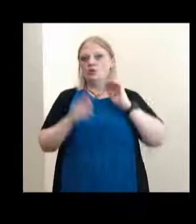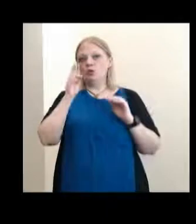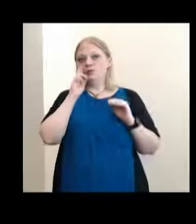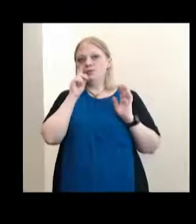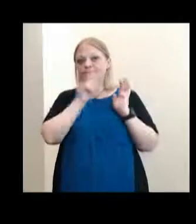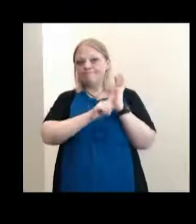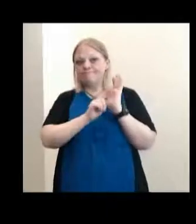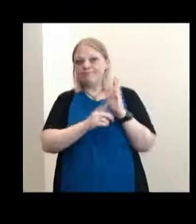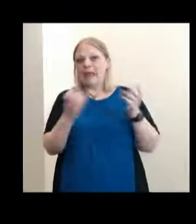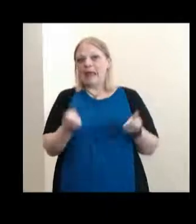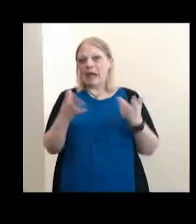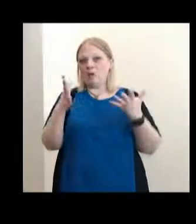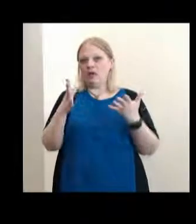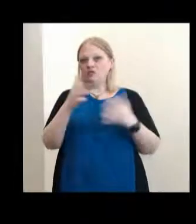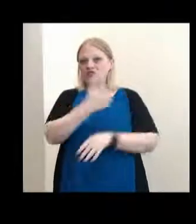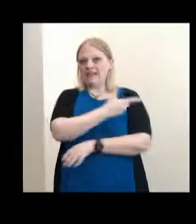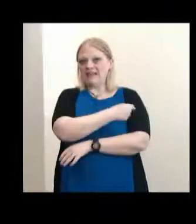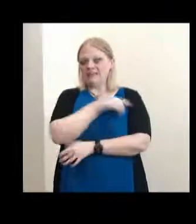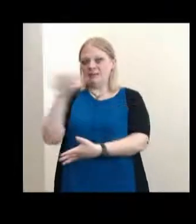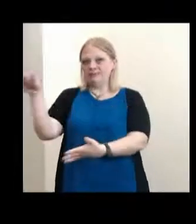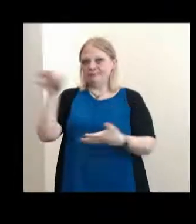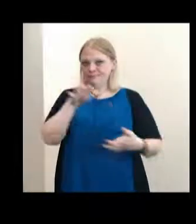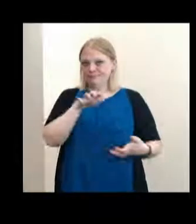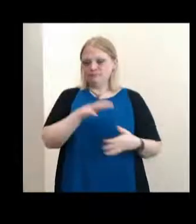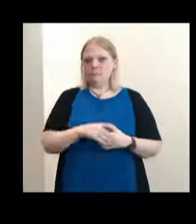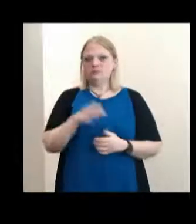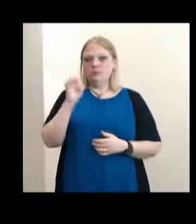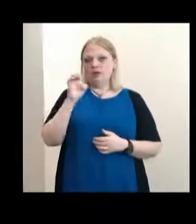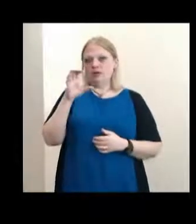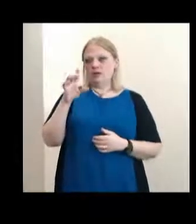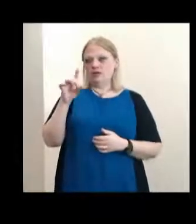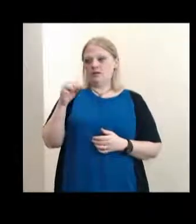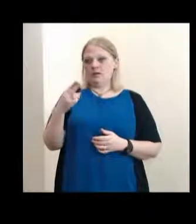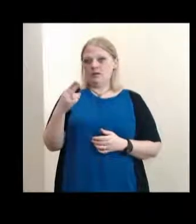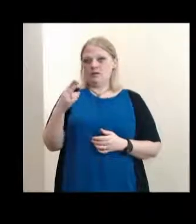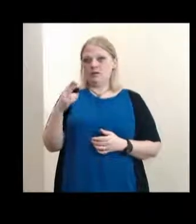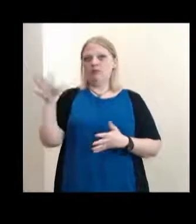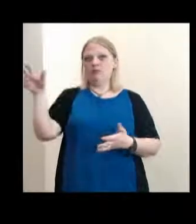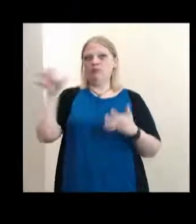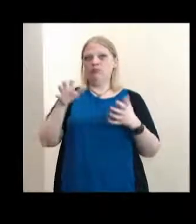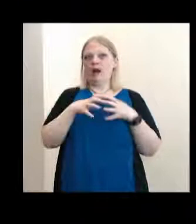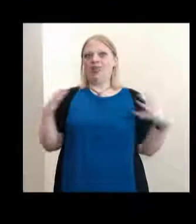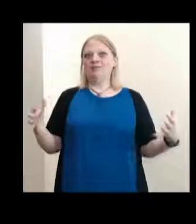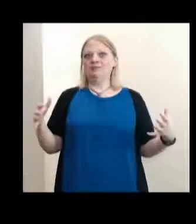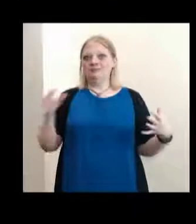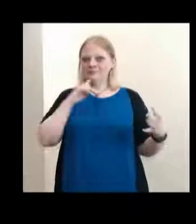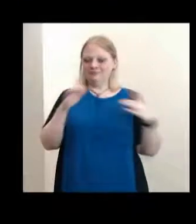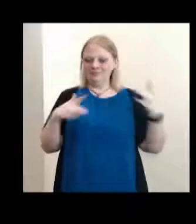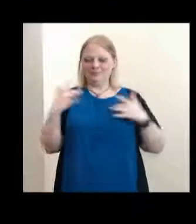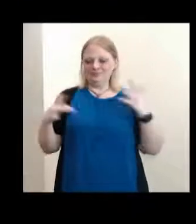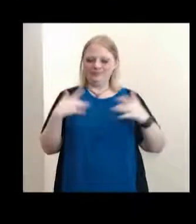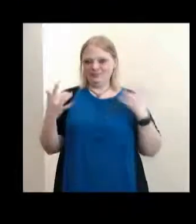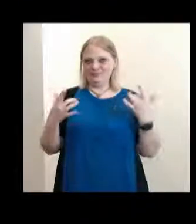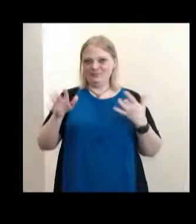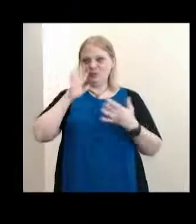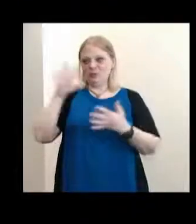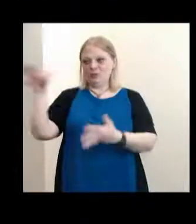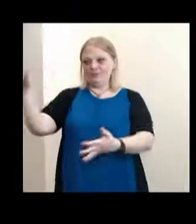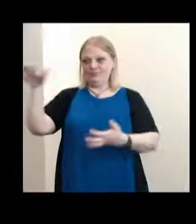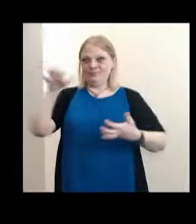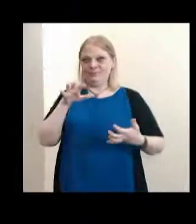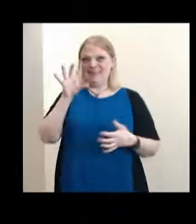vaccine we're getting. So the Erie County Health Department, we are receiving a lot of vaccine this week. We're so excited. We're going to be